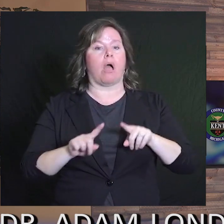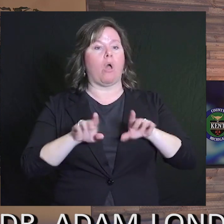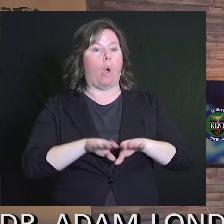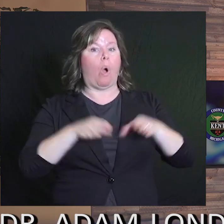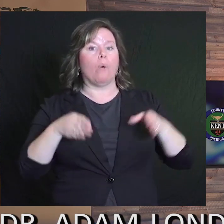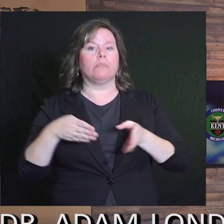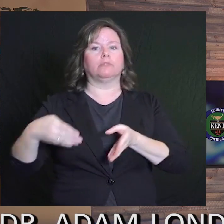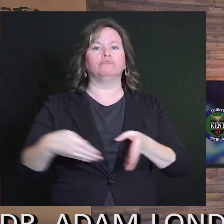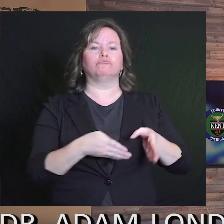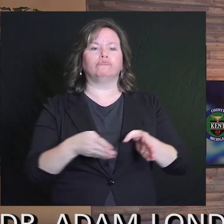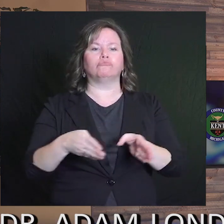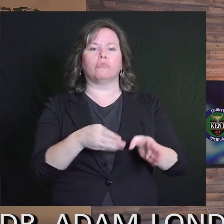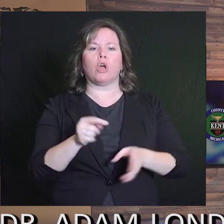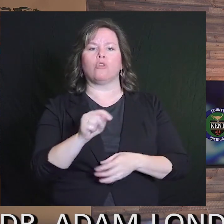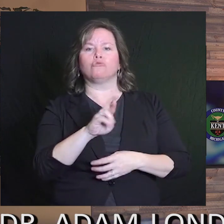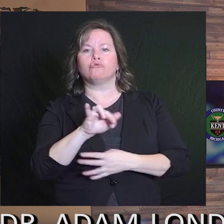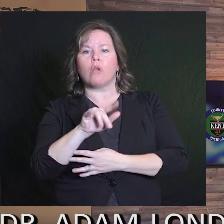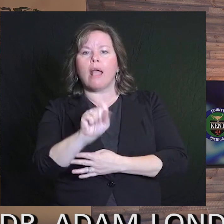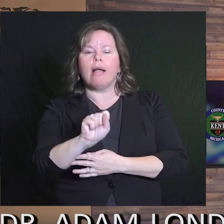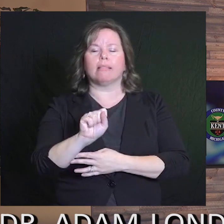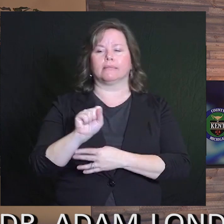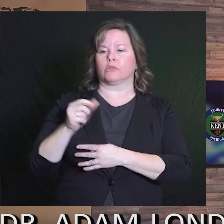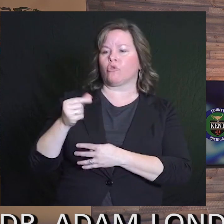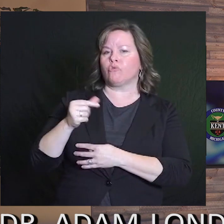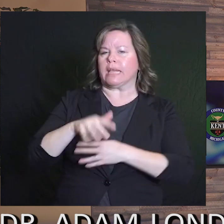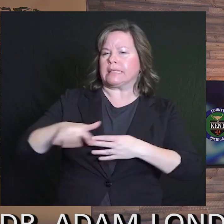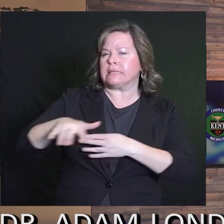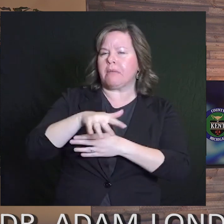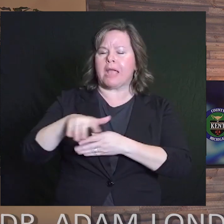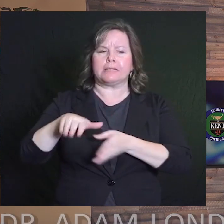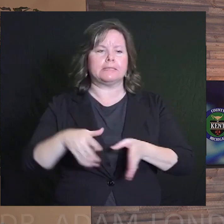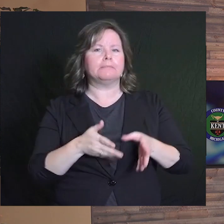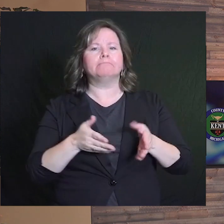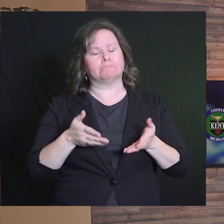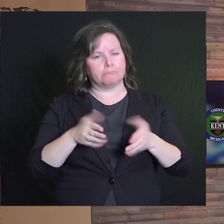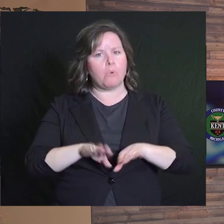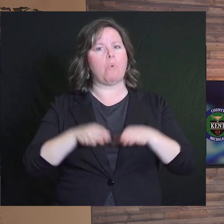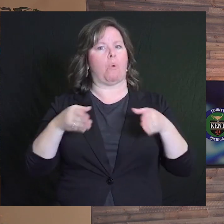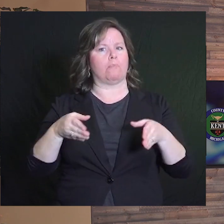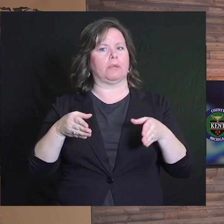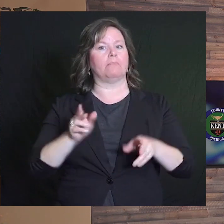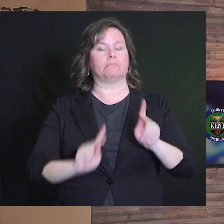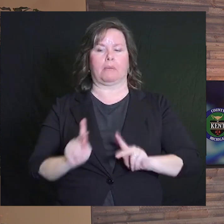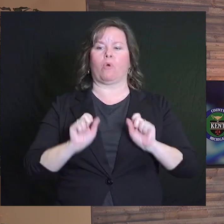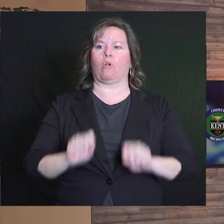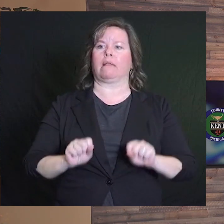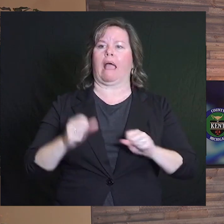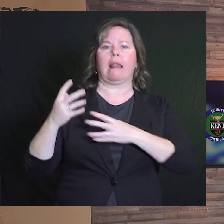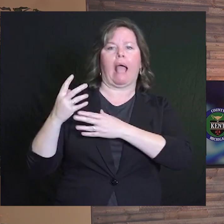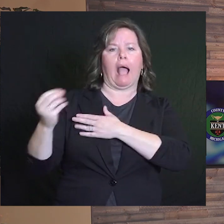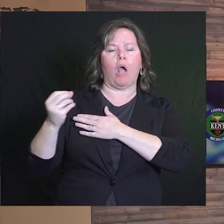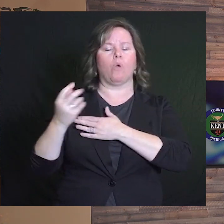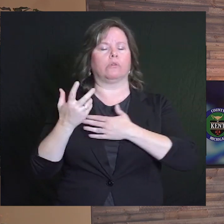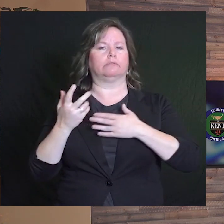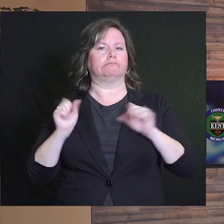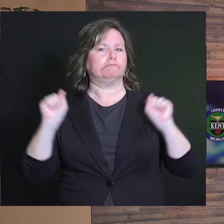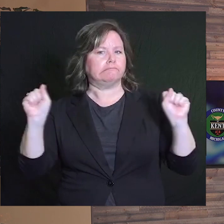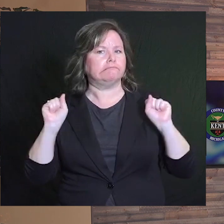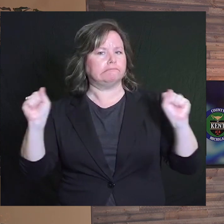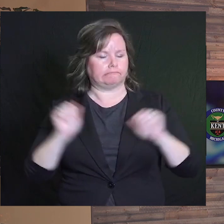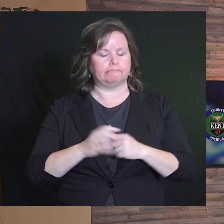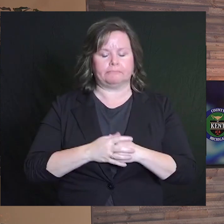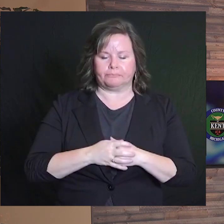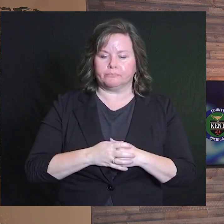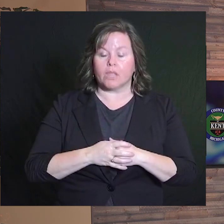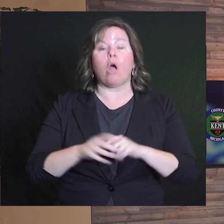trails that encourage people to get out, stay active, but to stay properly spaced. I was also encouraged yesterday to learn that